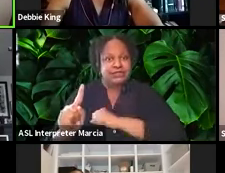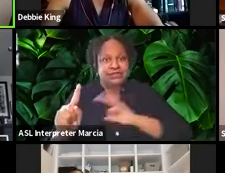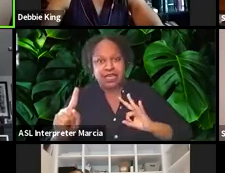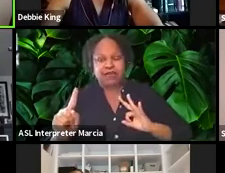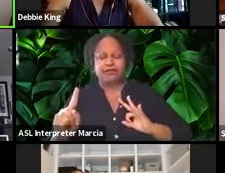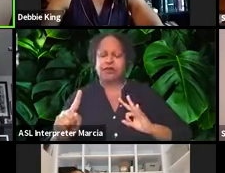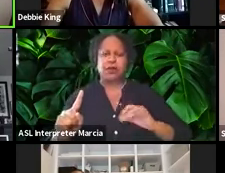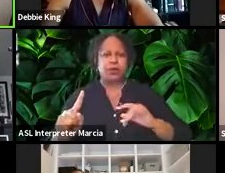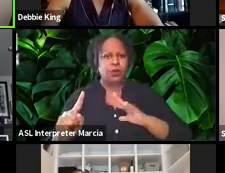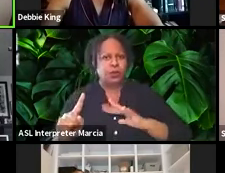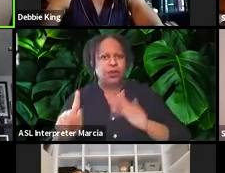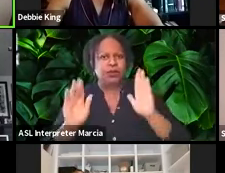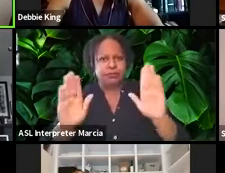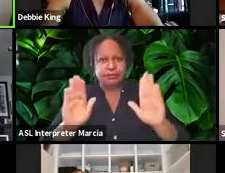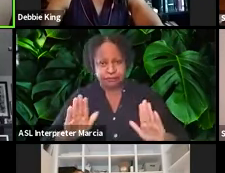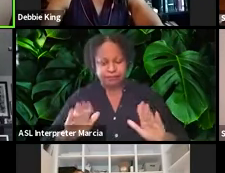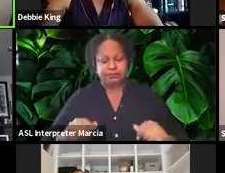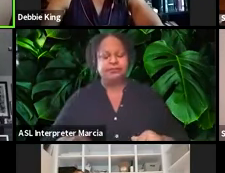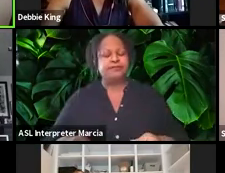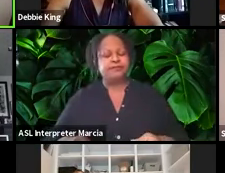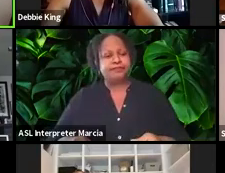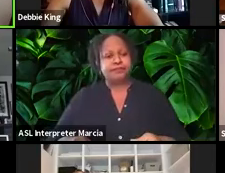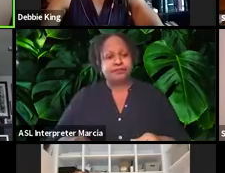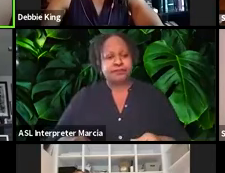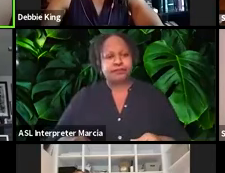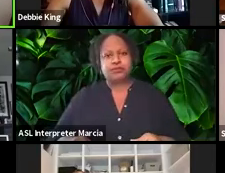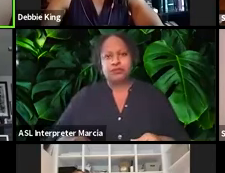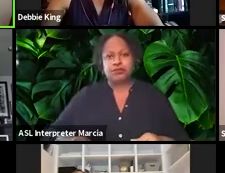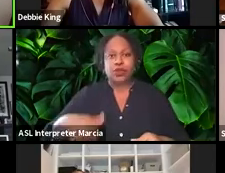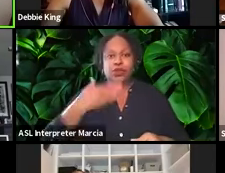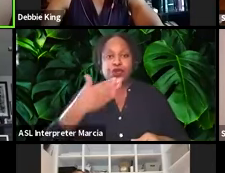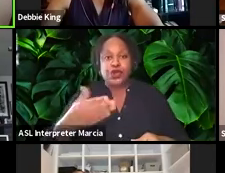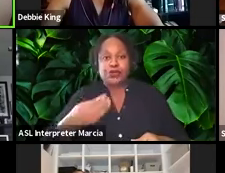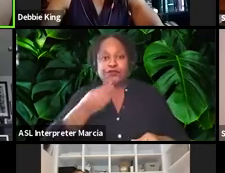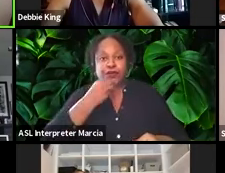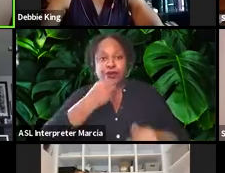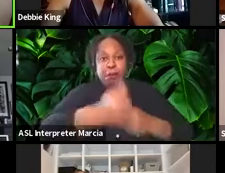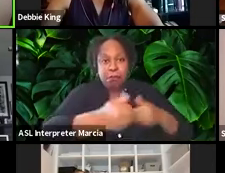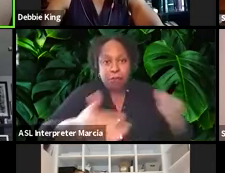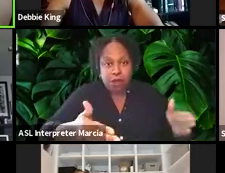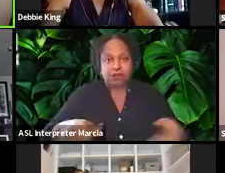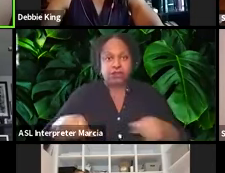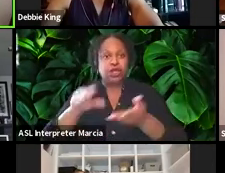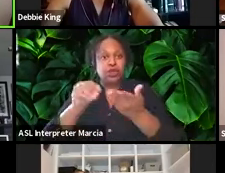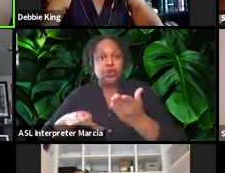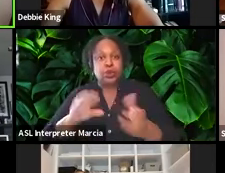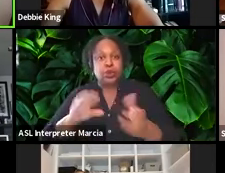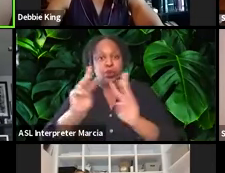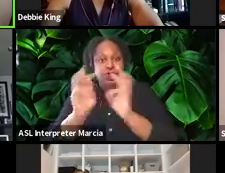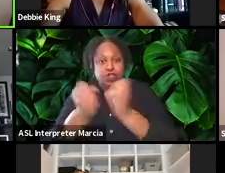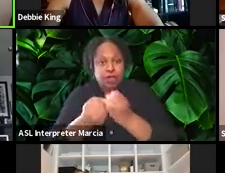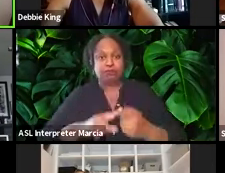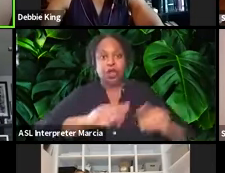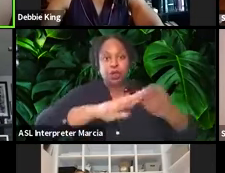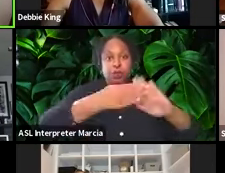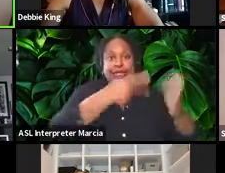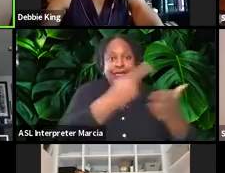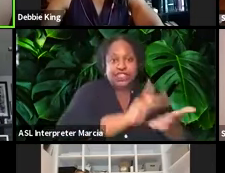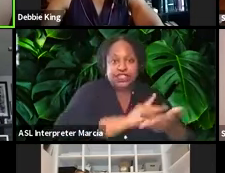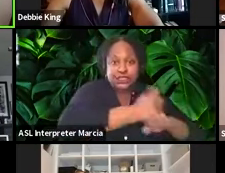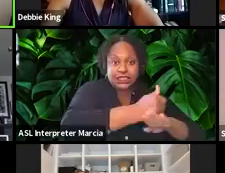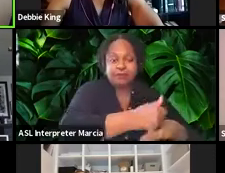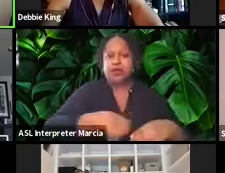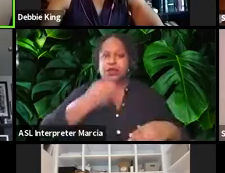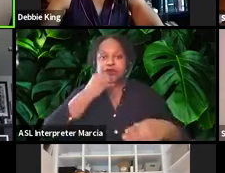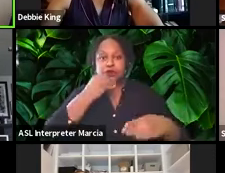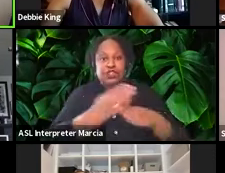just absolutely amazing. You know, from the good food boxes to the student workshops to the community kitchens, the work that